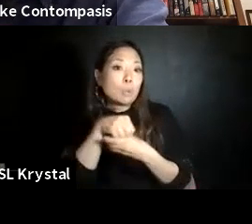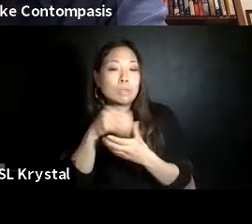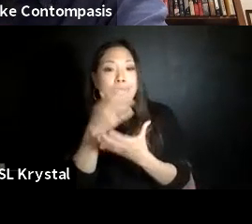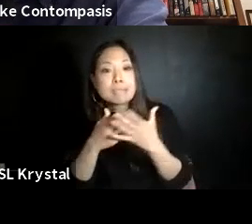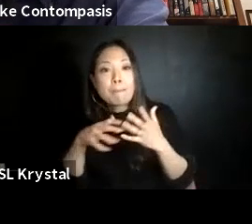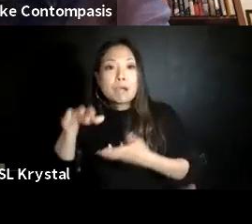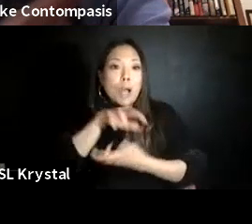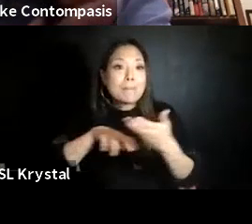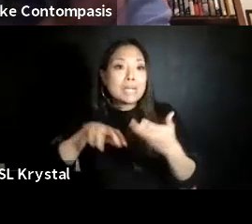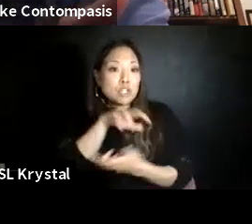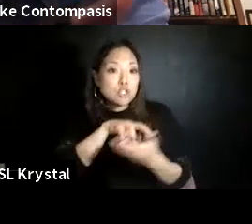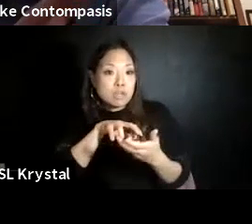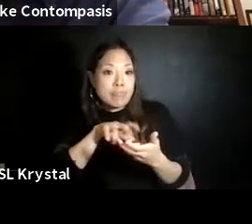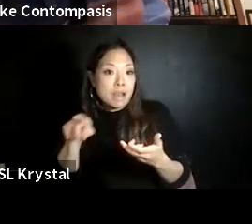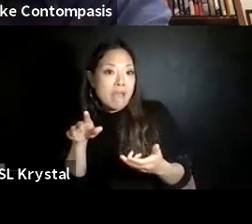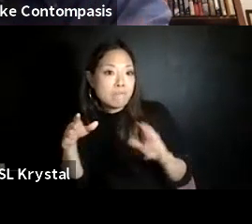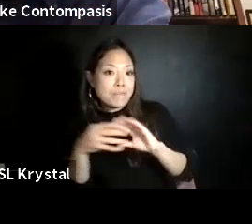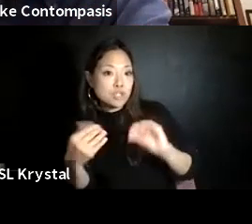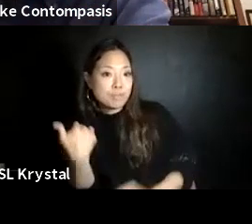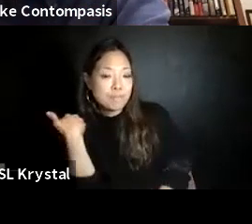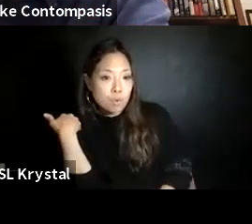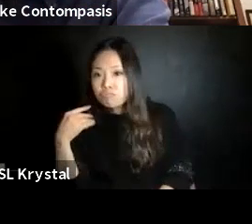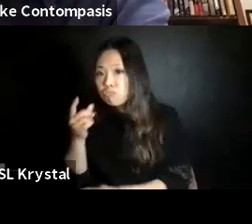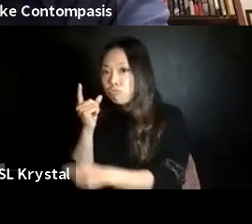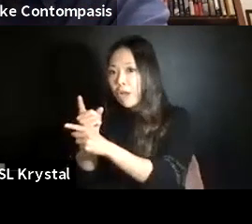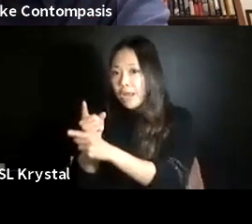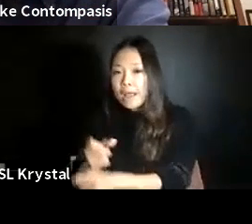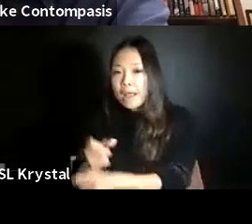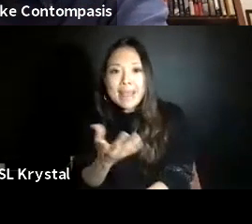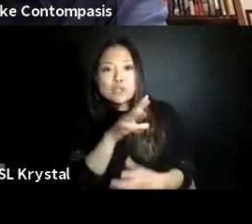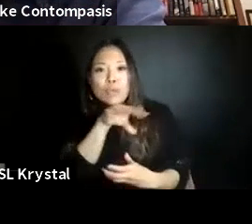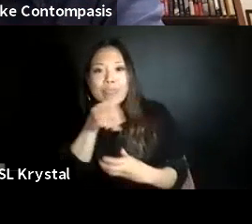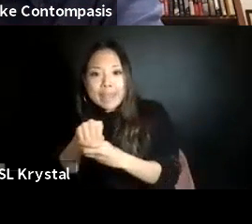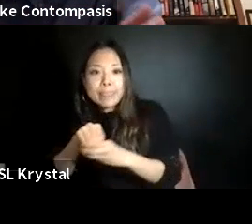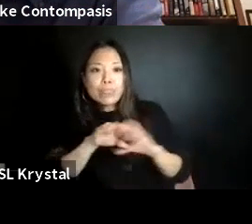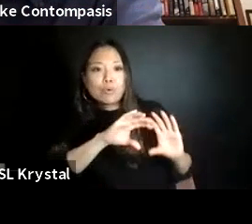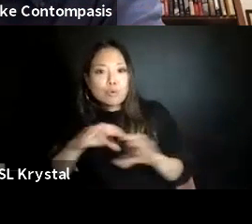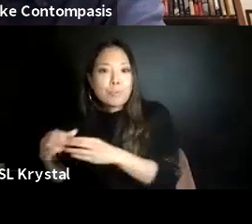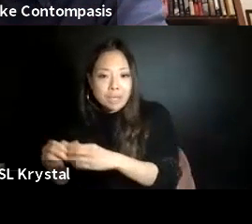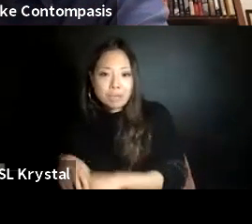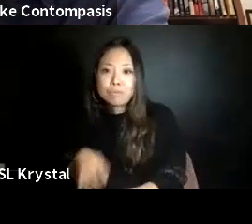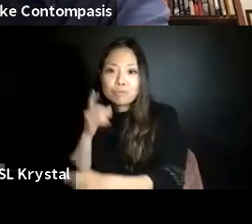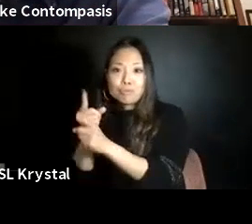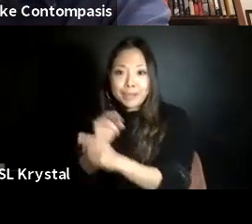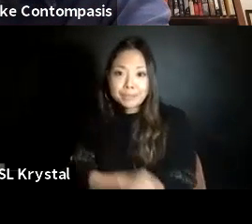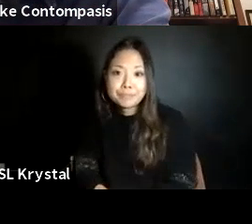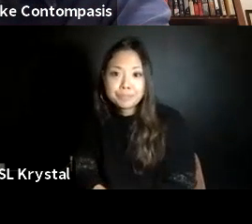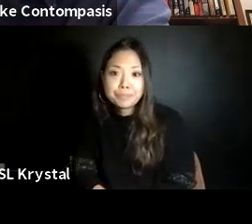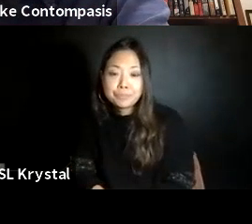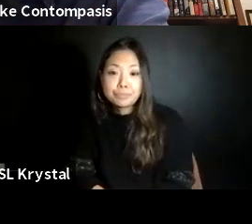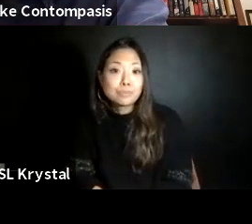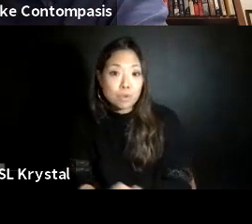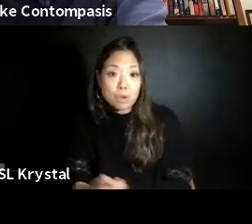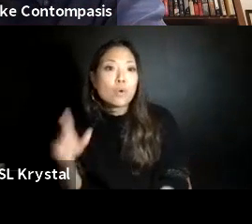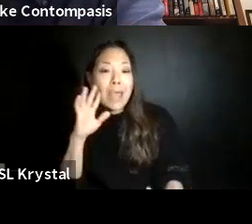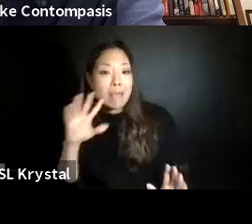discussed. Right, that's within the grouping. Yep, within the grouping. Yep. Okay, let's lock that one in and